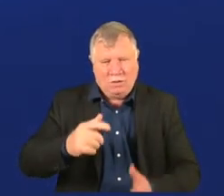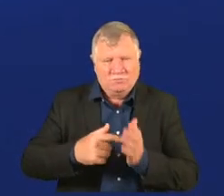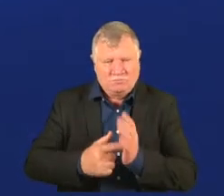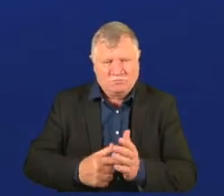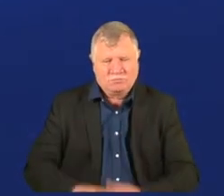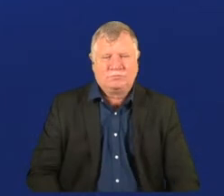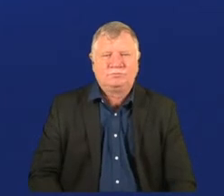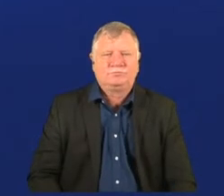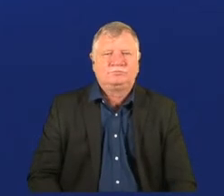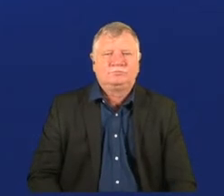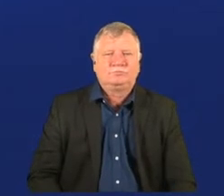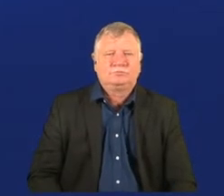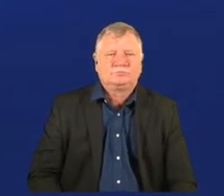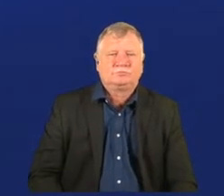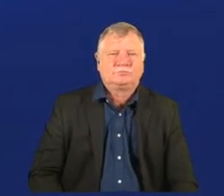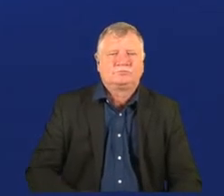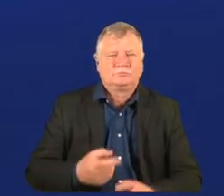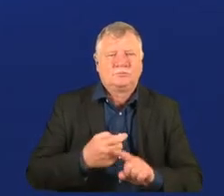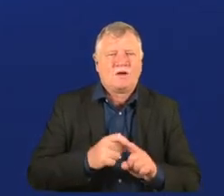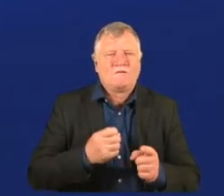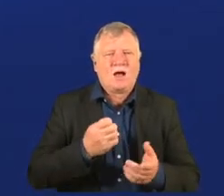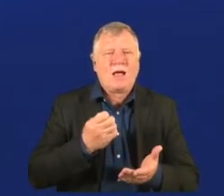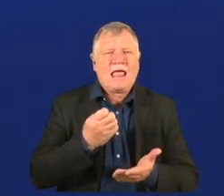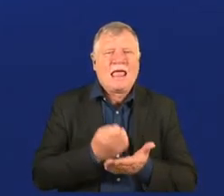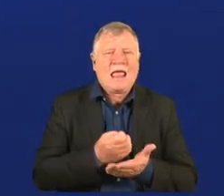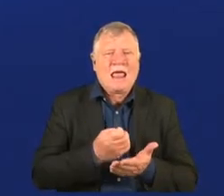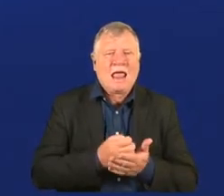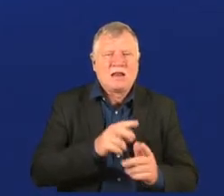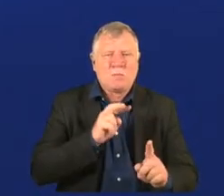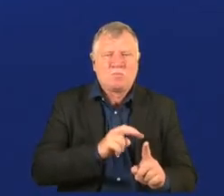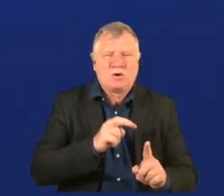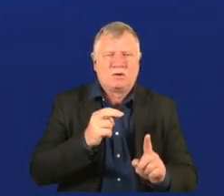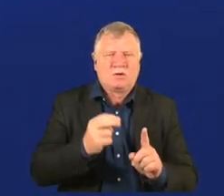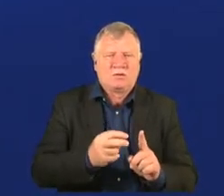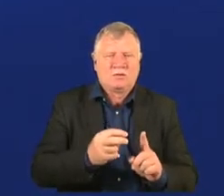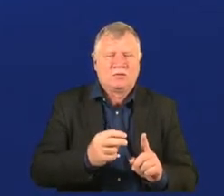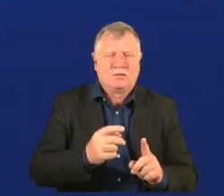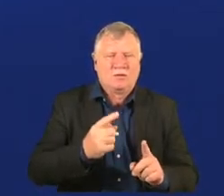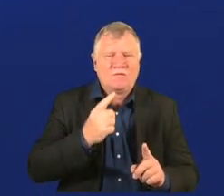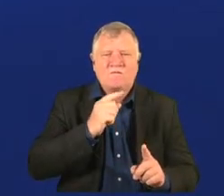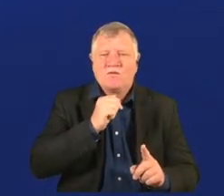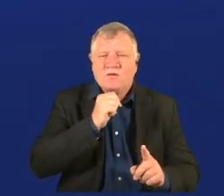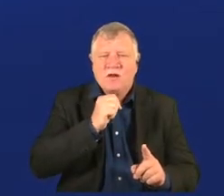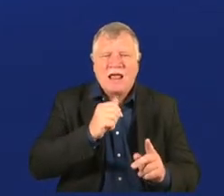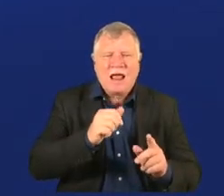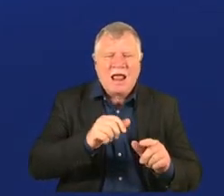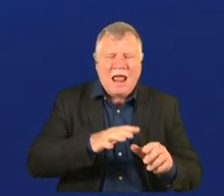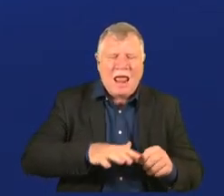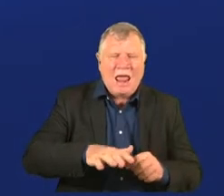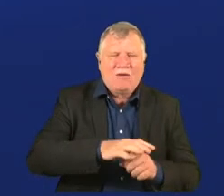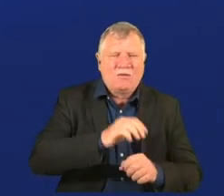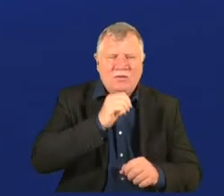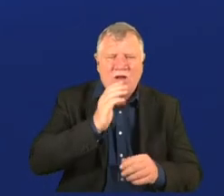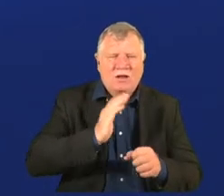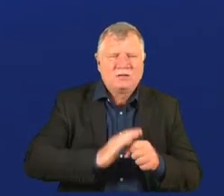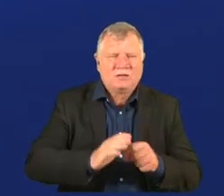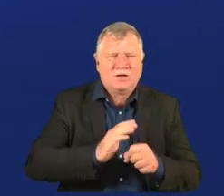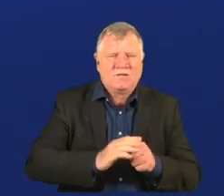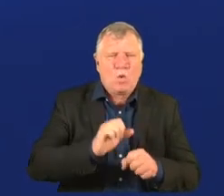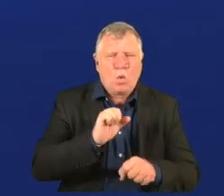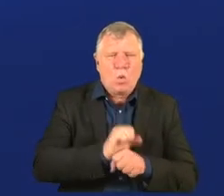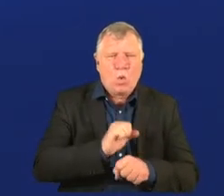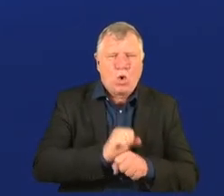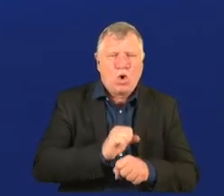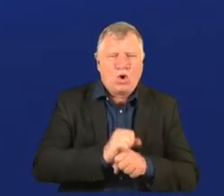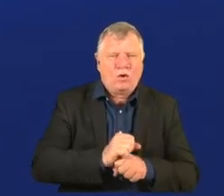I will say from an economics perspective that the inability of a jurisdiction to not have sufficient workforce in